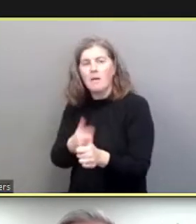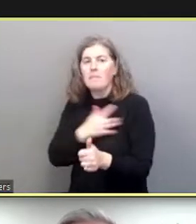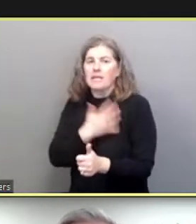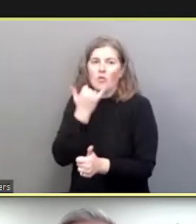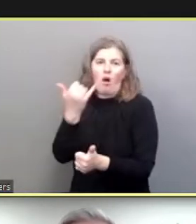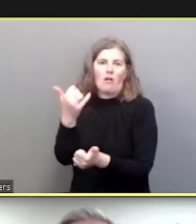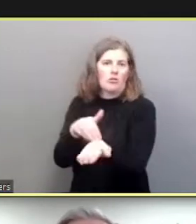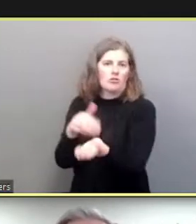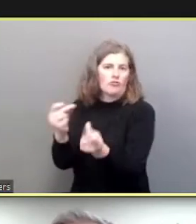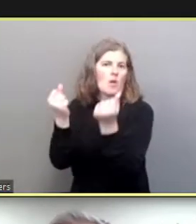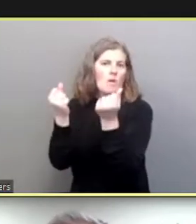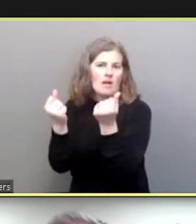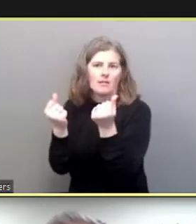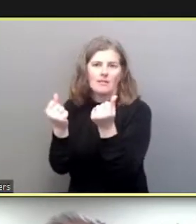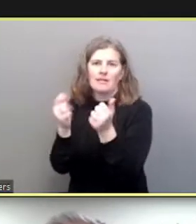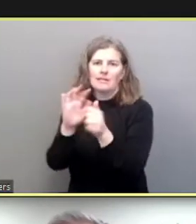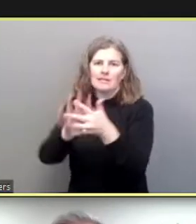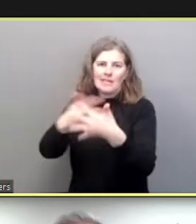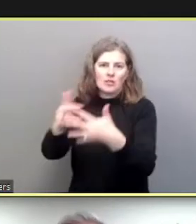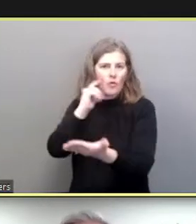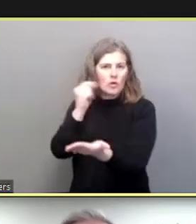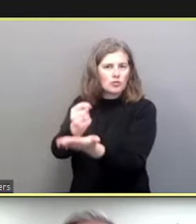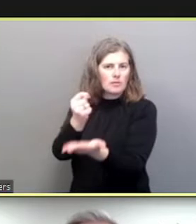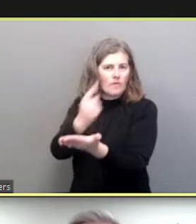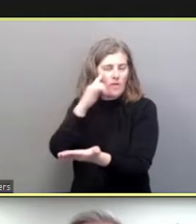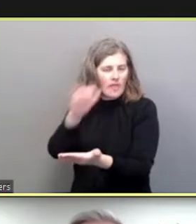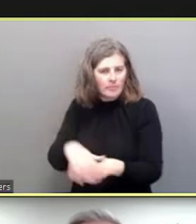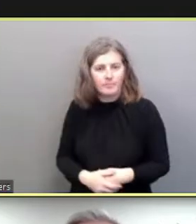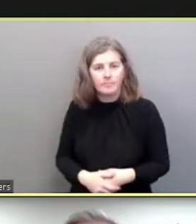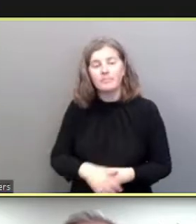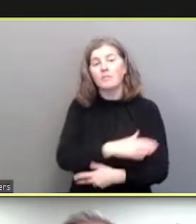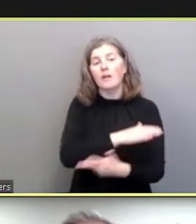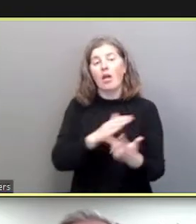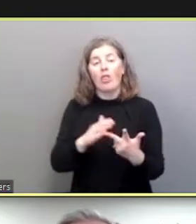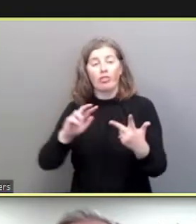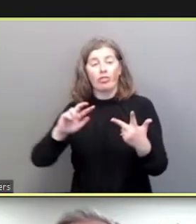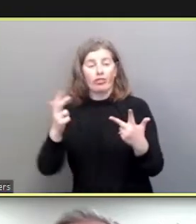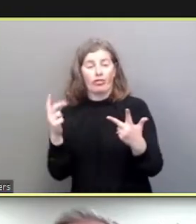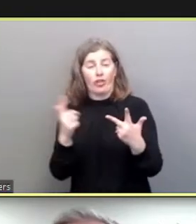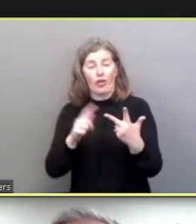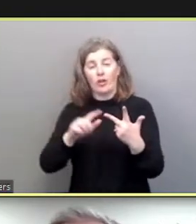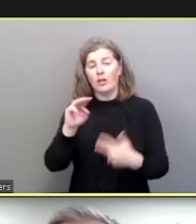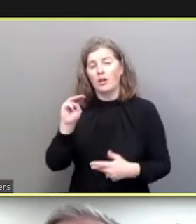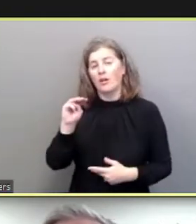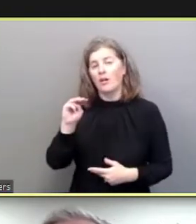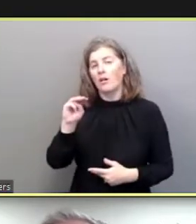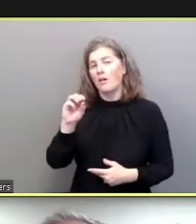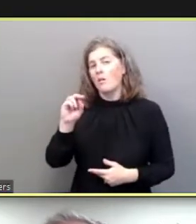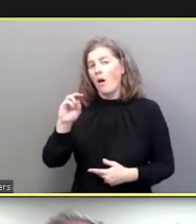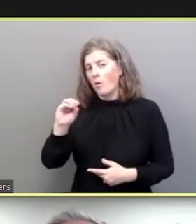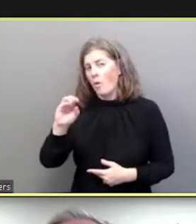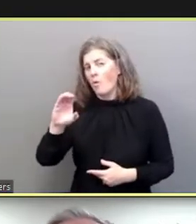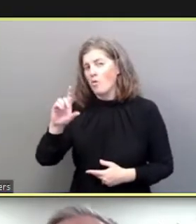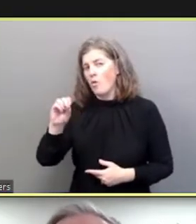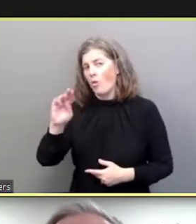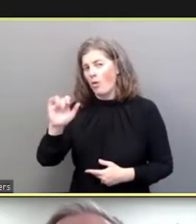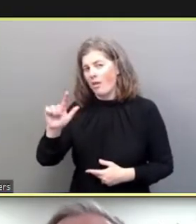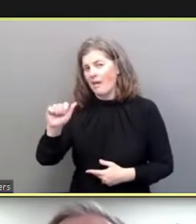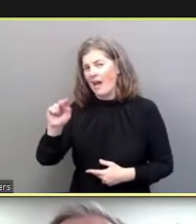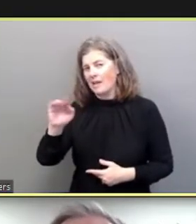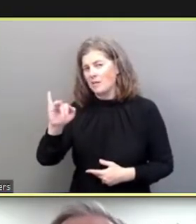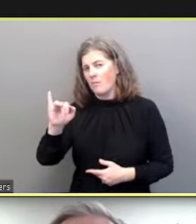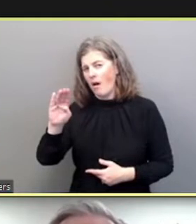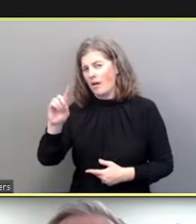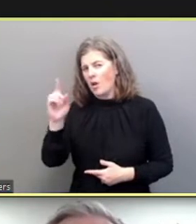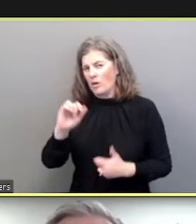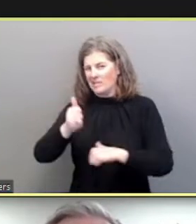right away and get scheduled for treatment. There's a third monoclonal antibody out. We're setting up the reporting system for